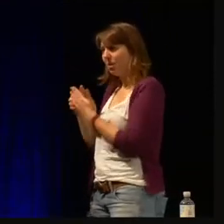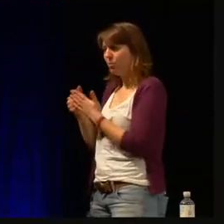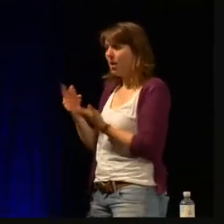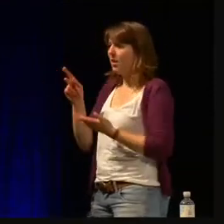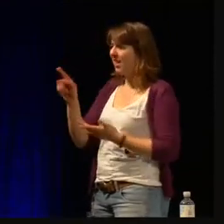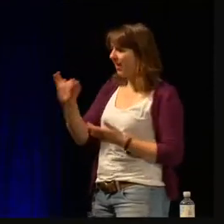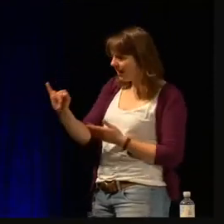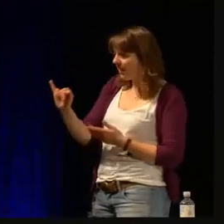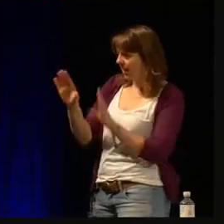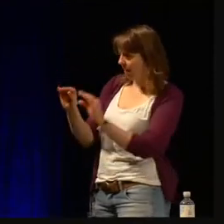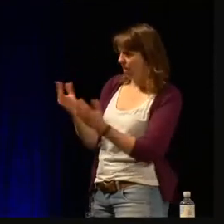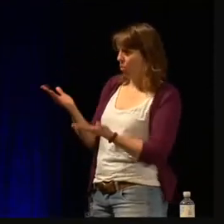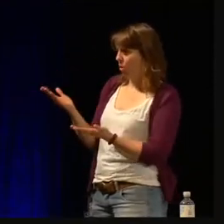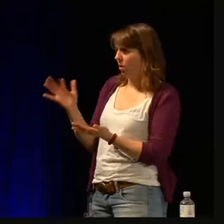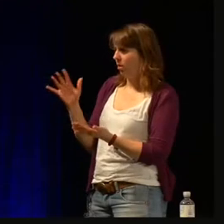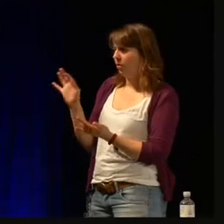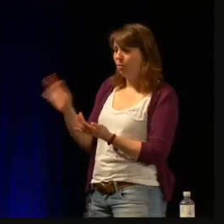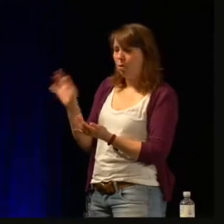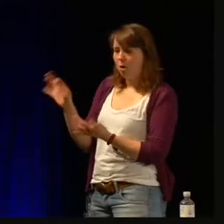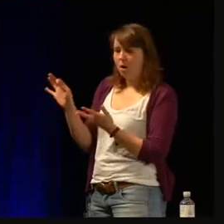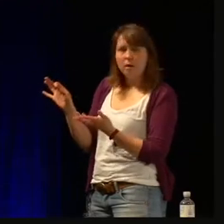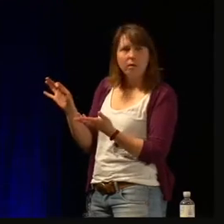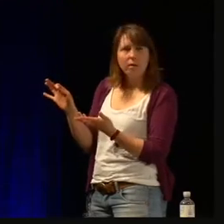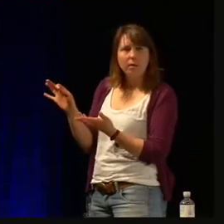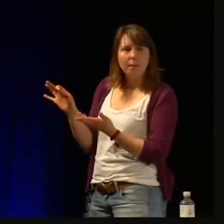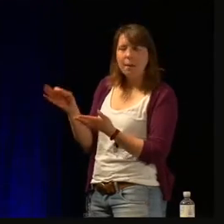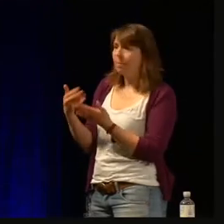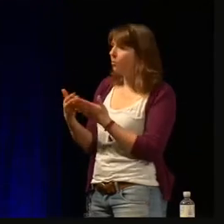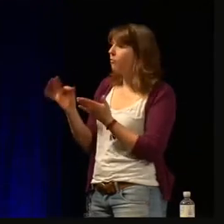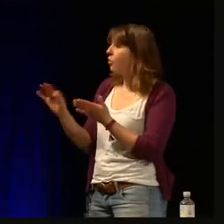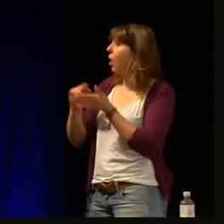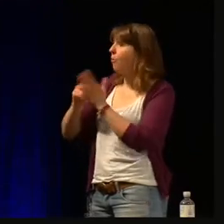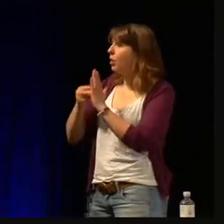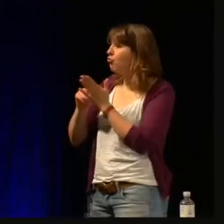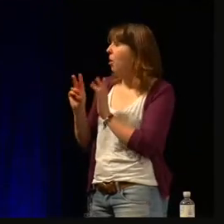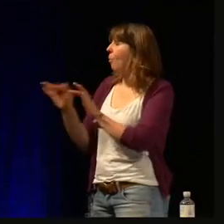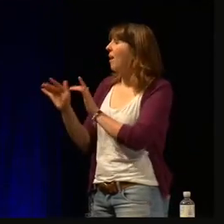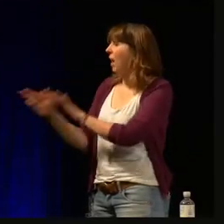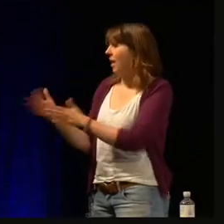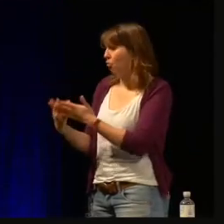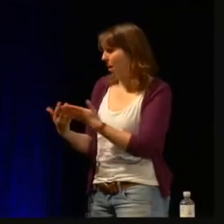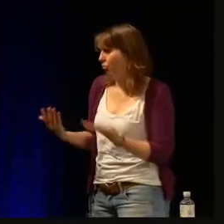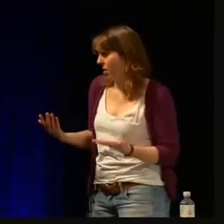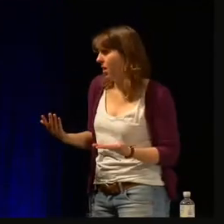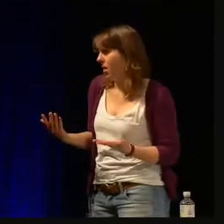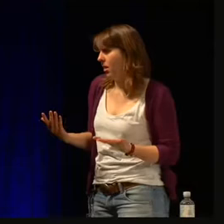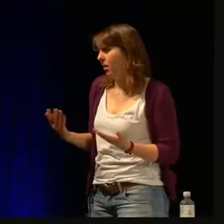Hendrik, you mentioned artificial intelligence and its application to, let's say, political